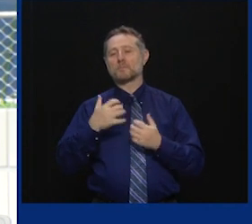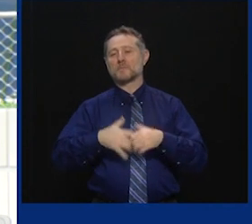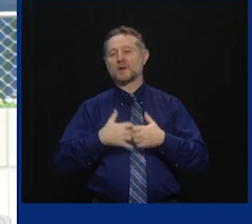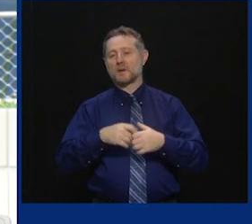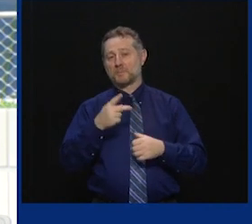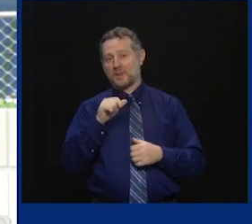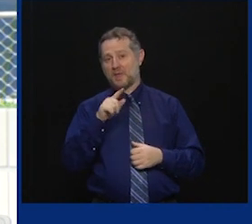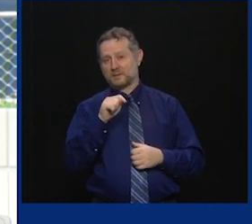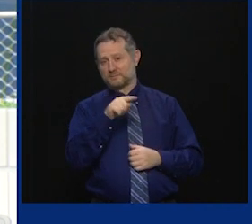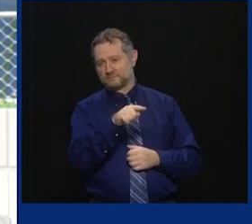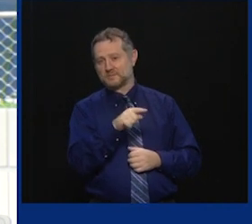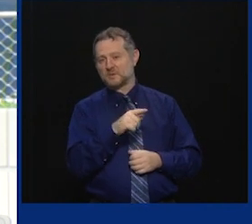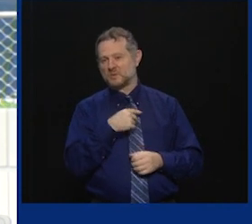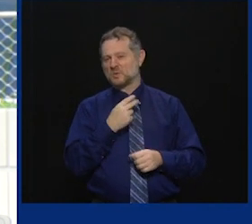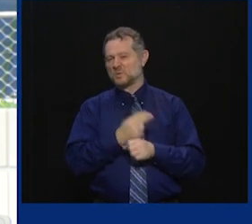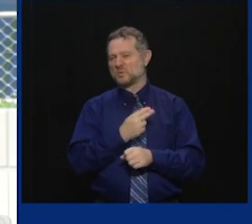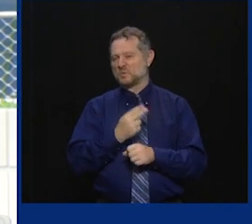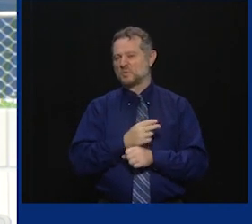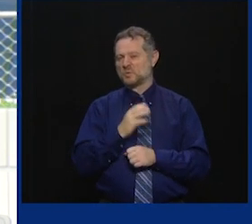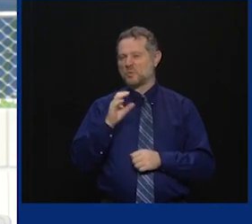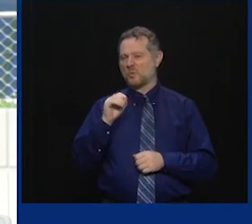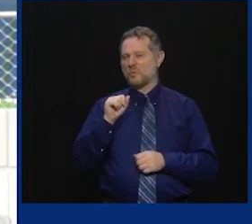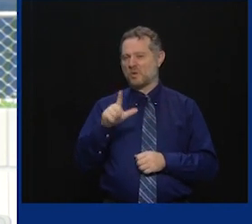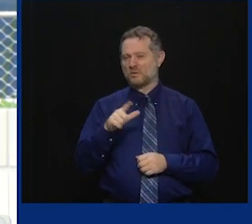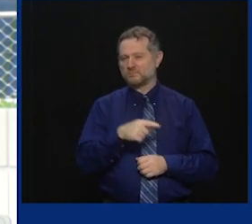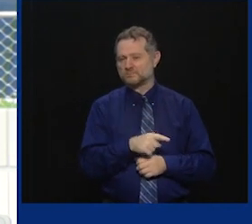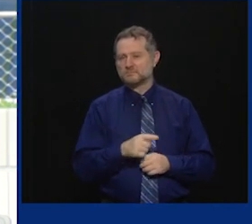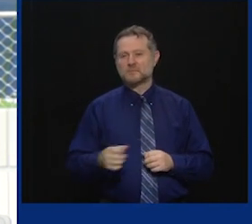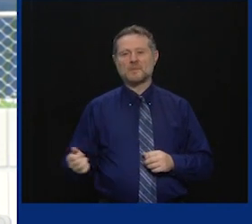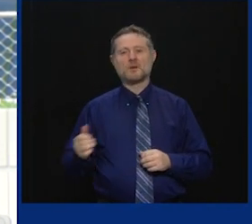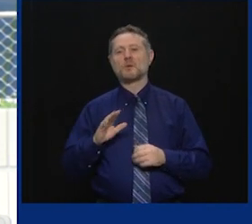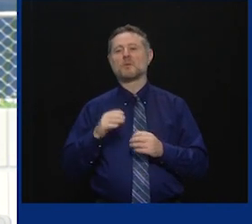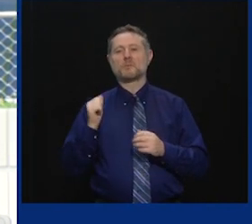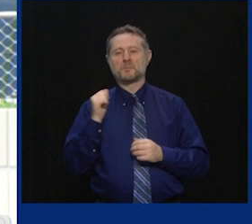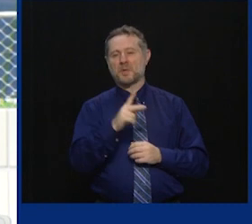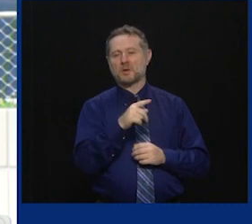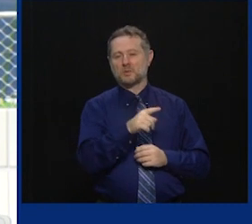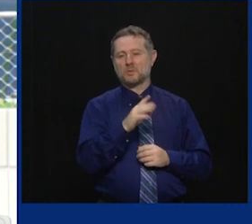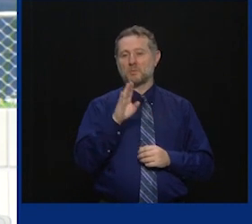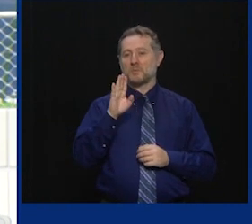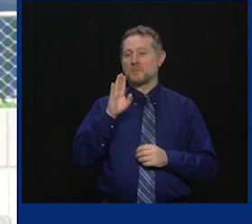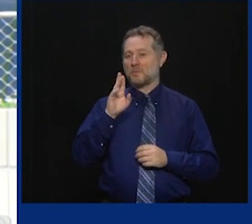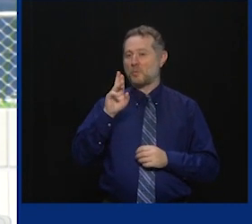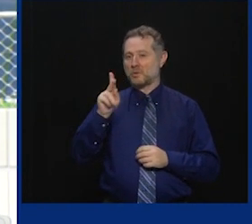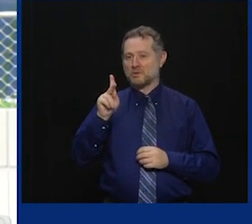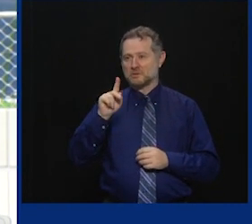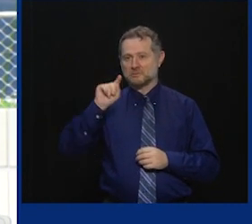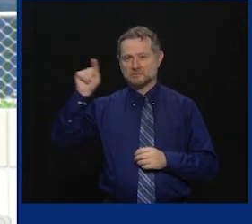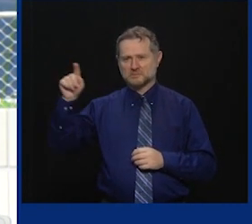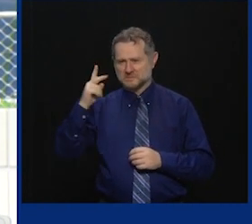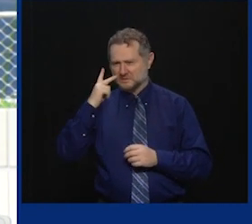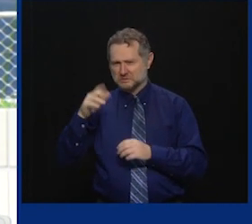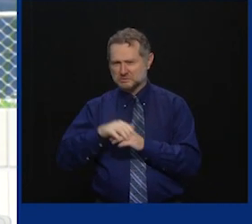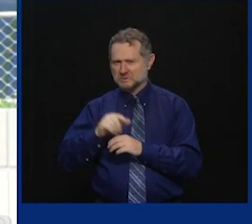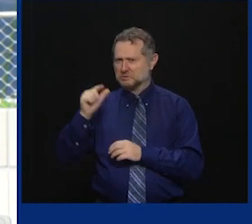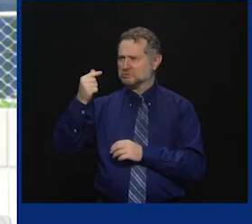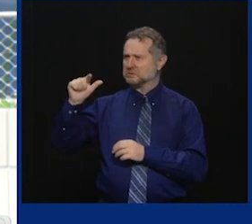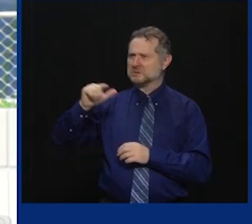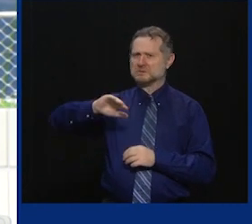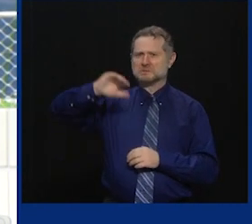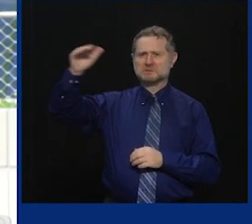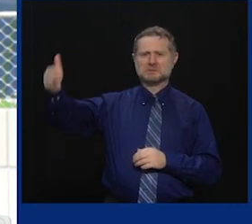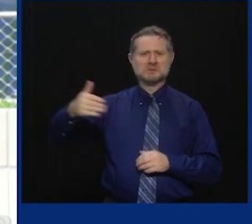been passed in the UK, and suddenly realizing there were green hills around us that I'd never been able to see before. So these acts,